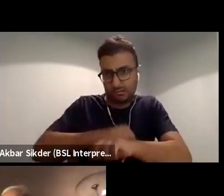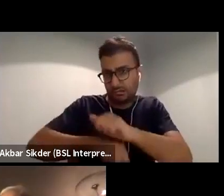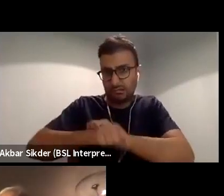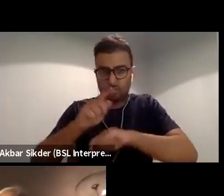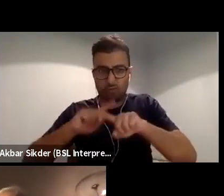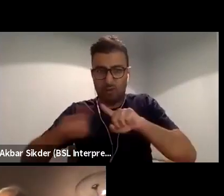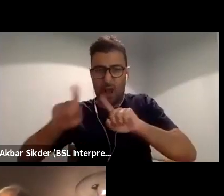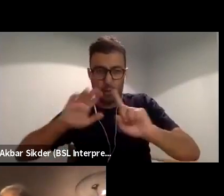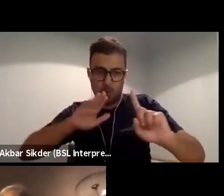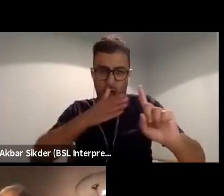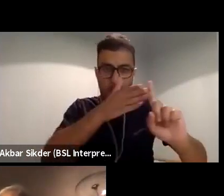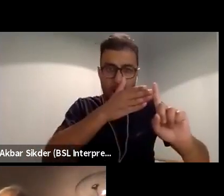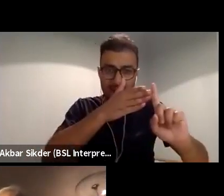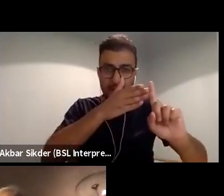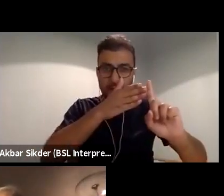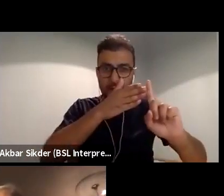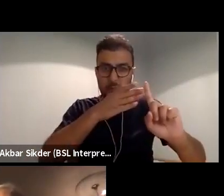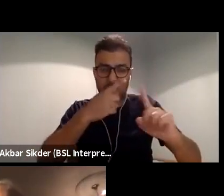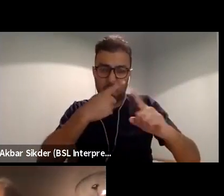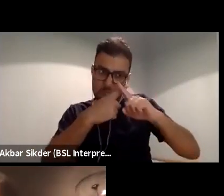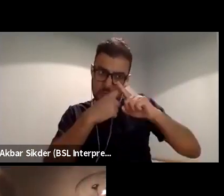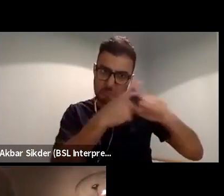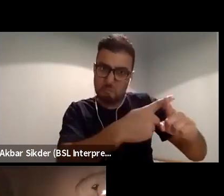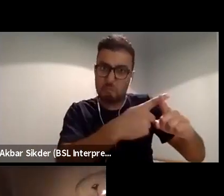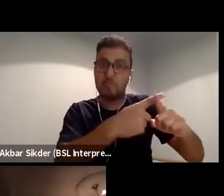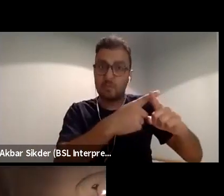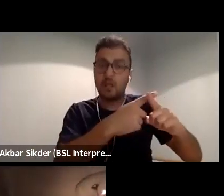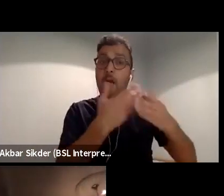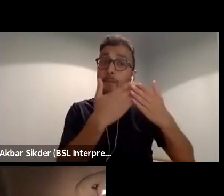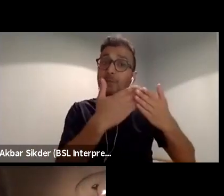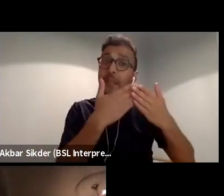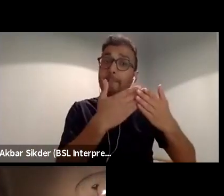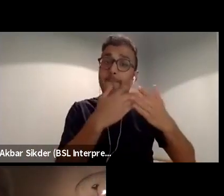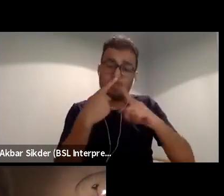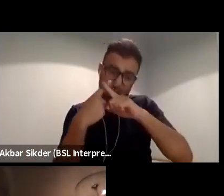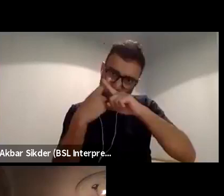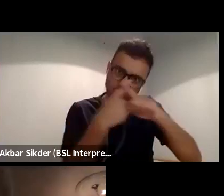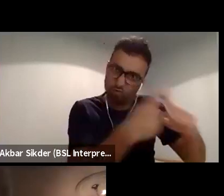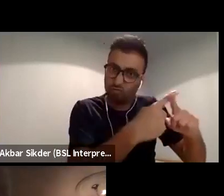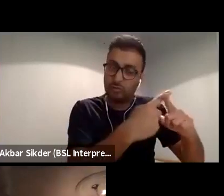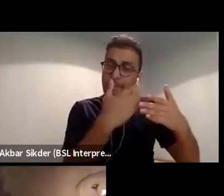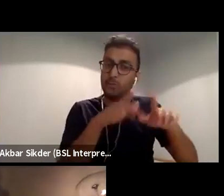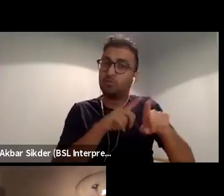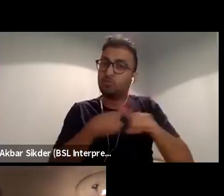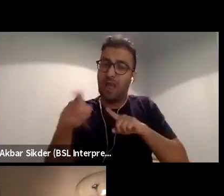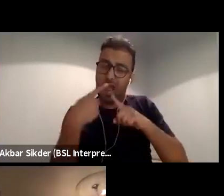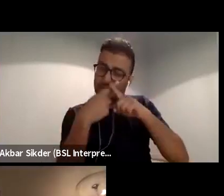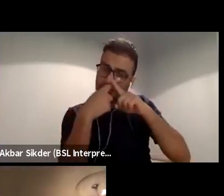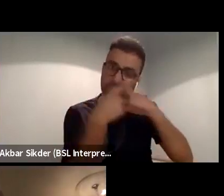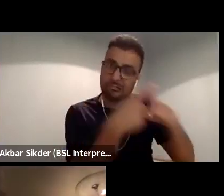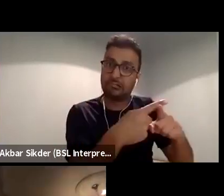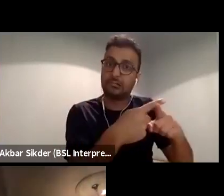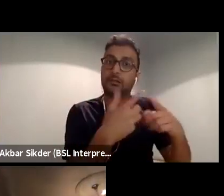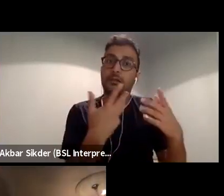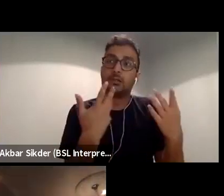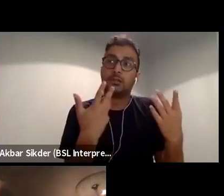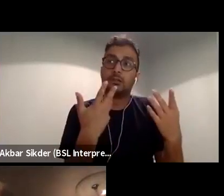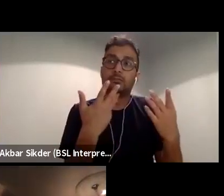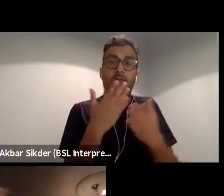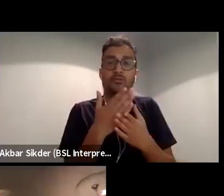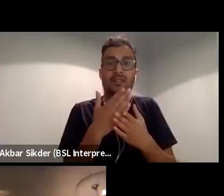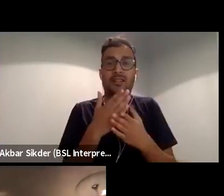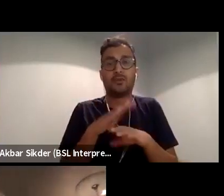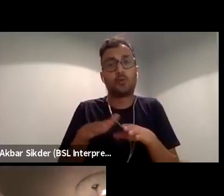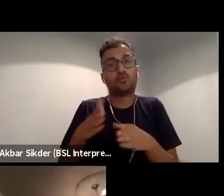certain information about Muslims over time, which he's detailed, which is simply sometimes not true and